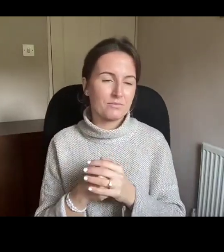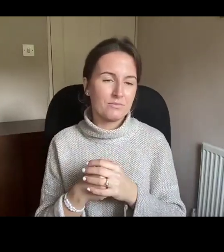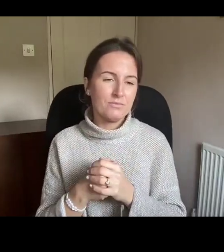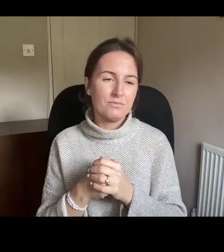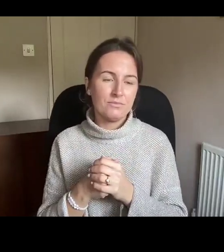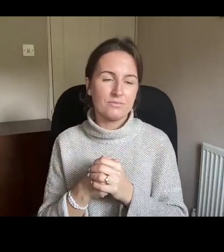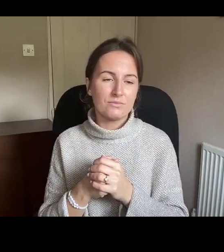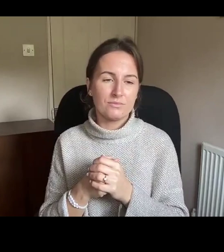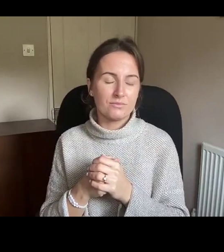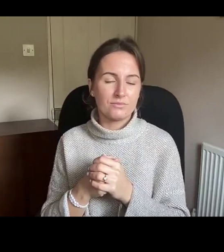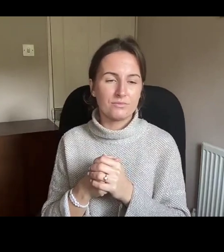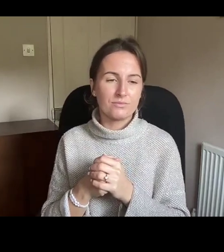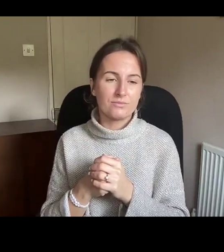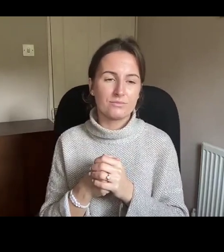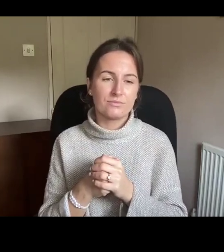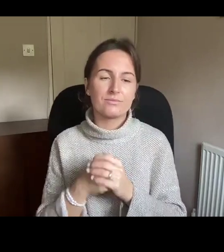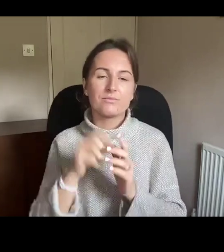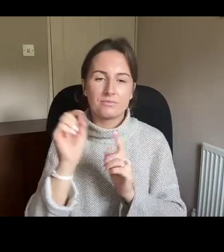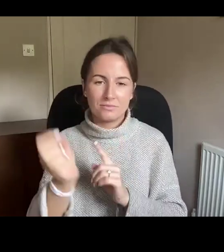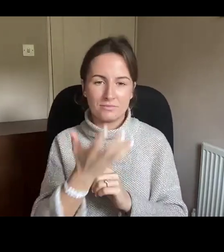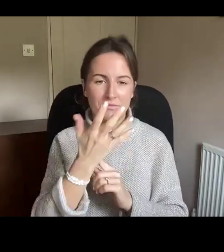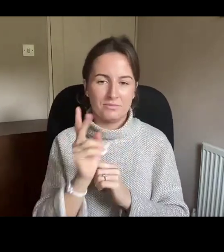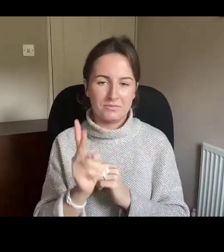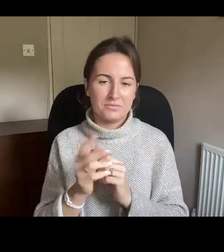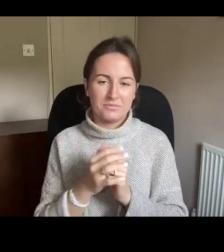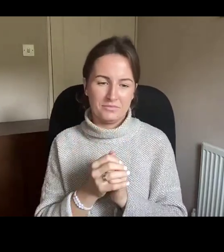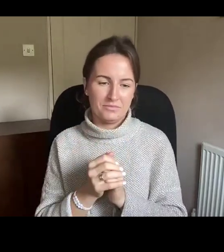And I'll just share the slides again.